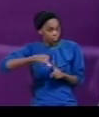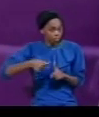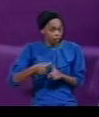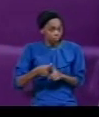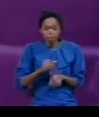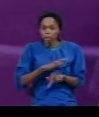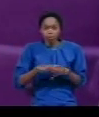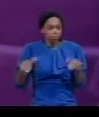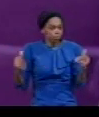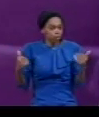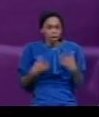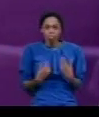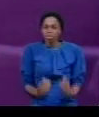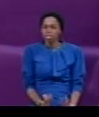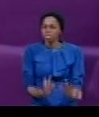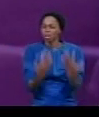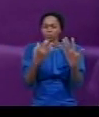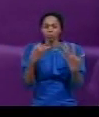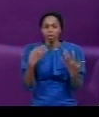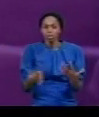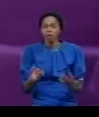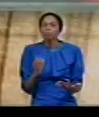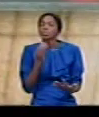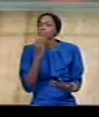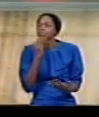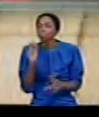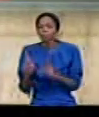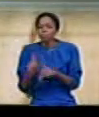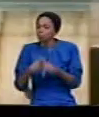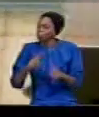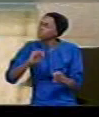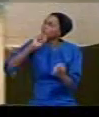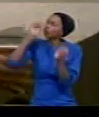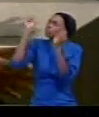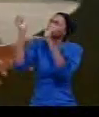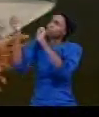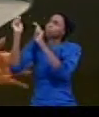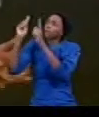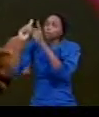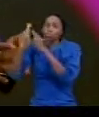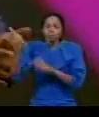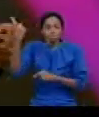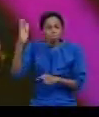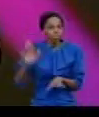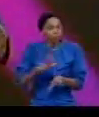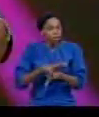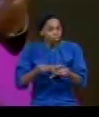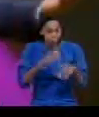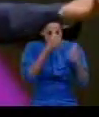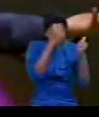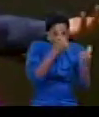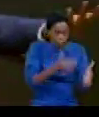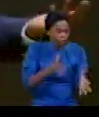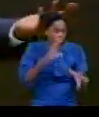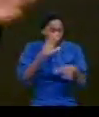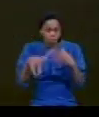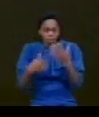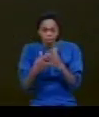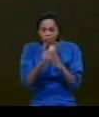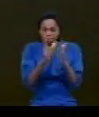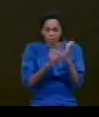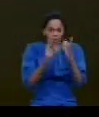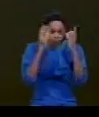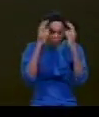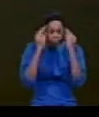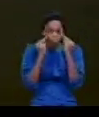offerings of the Jewish people, but they turned to God. They didn't obey all those Mosaic laws, but they have turned to